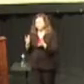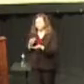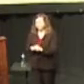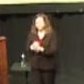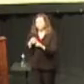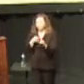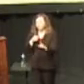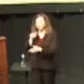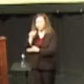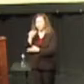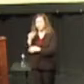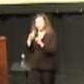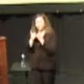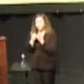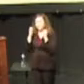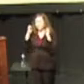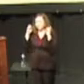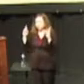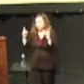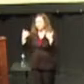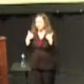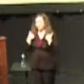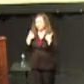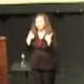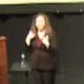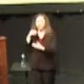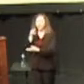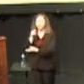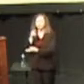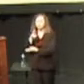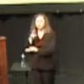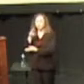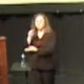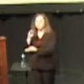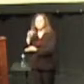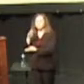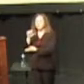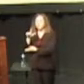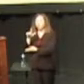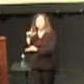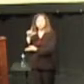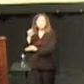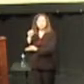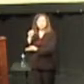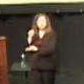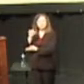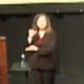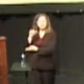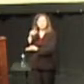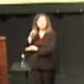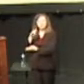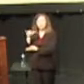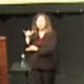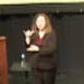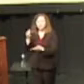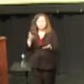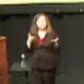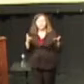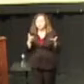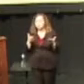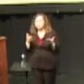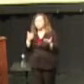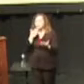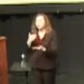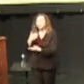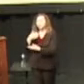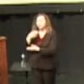From the Alabama Department of Education, we have Mr. Michael Sibley. Is Michael here? Thank you, Michael. And then from the